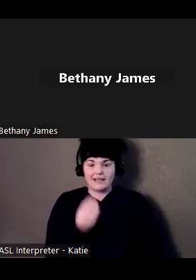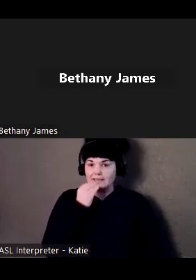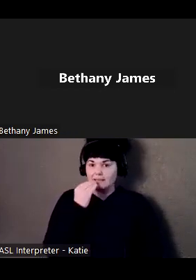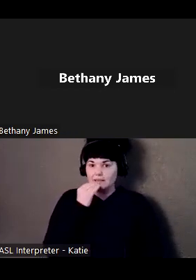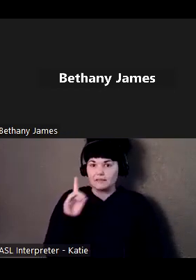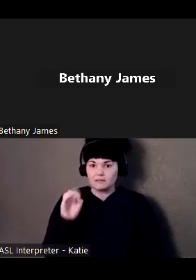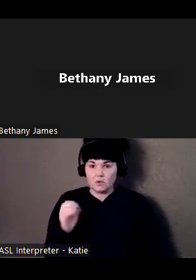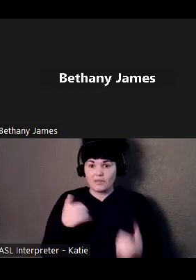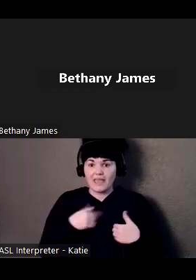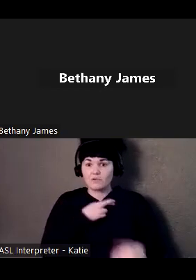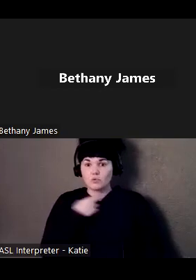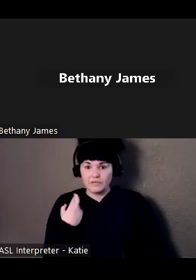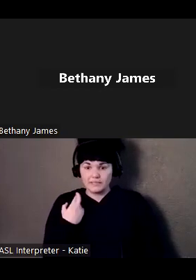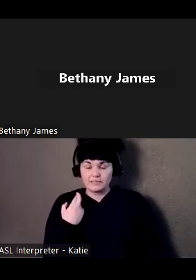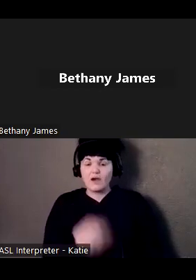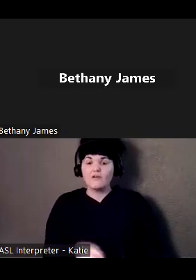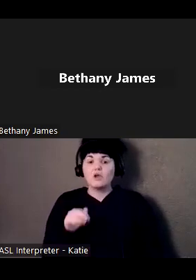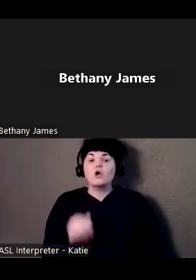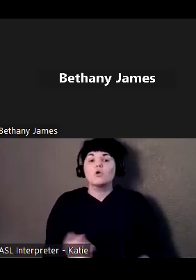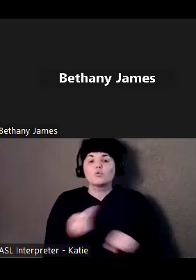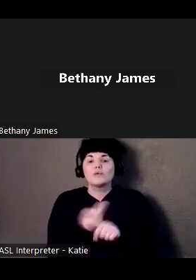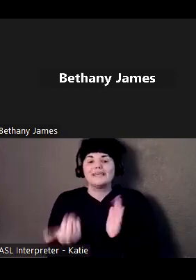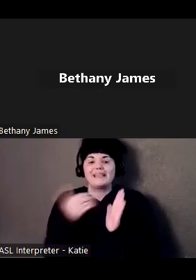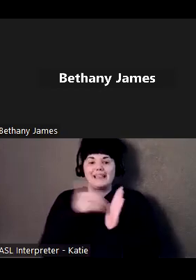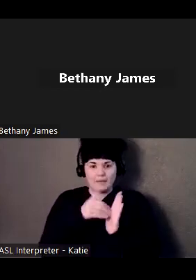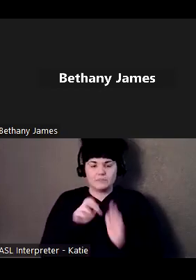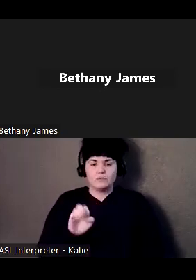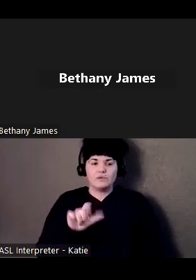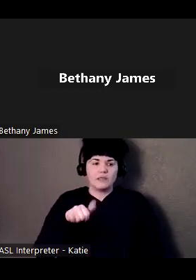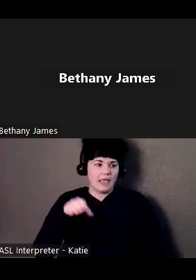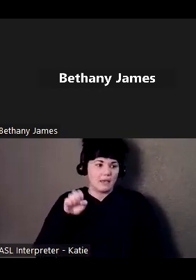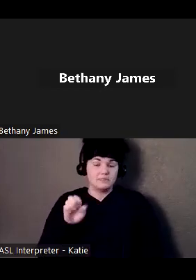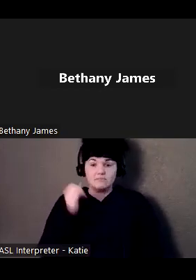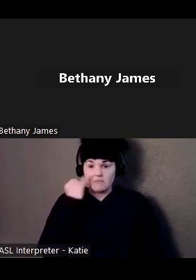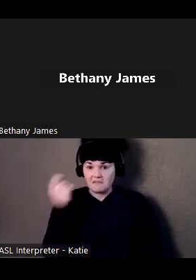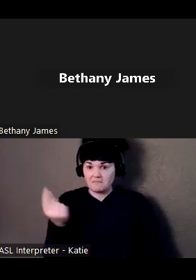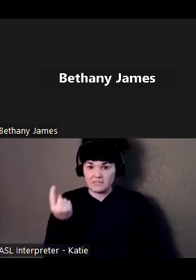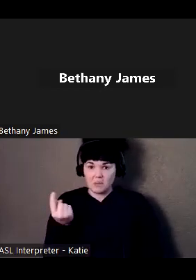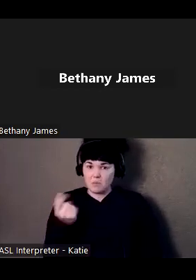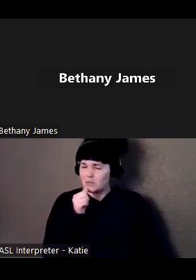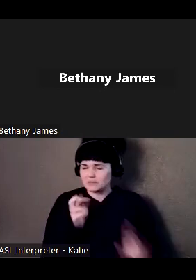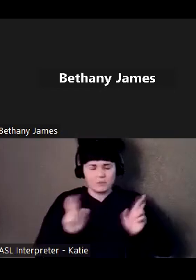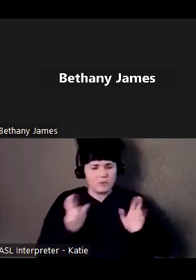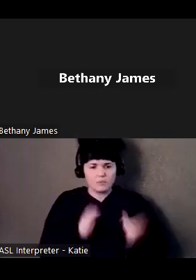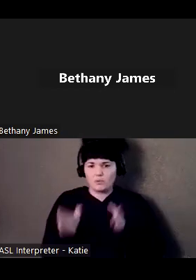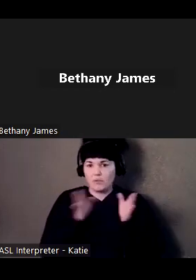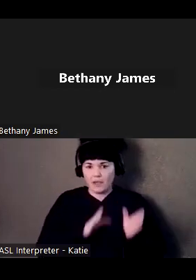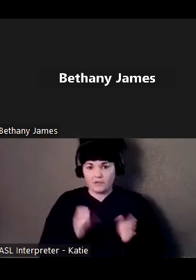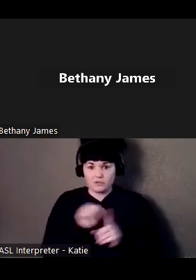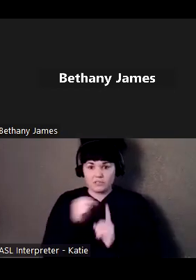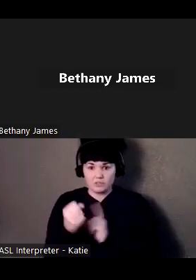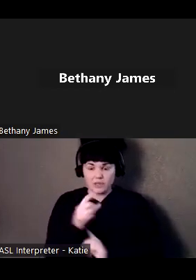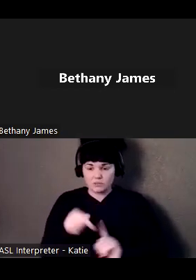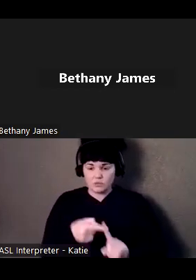relapse, particularly if one is inadequately prepared for situations that leave them more vulnerable